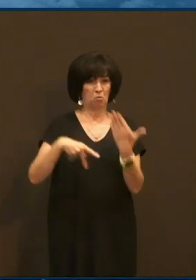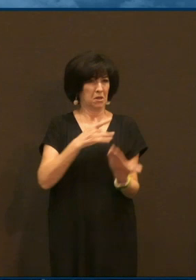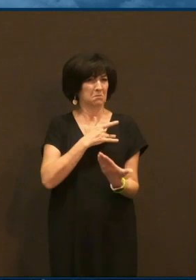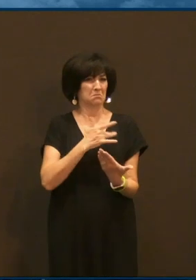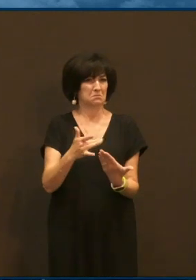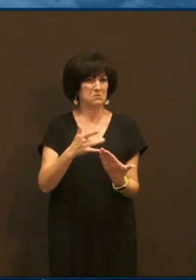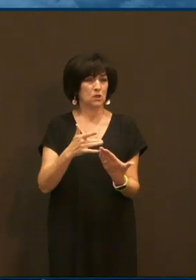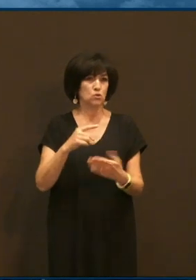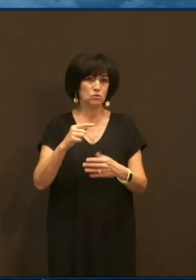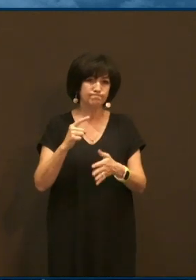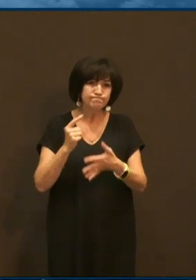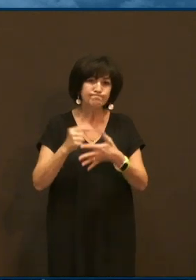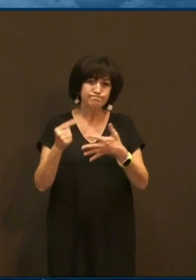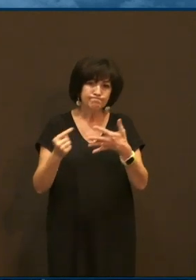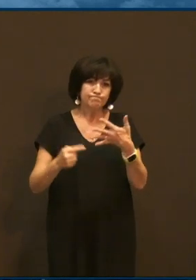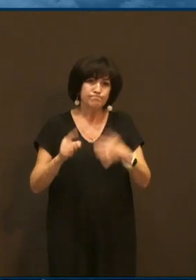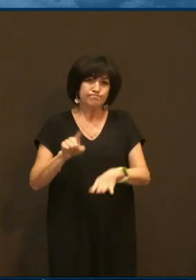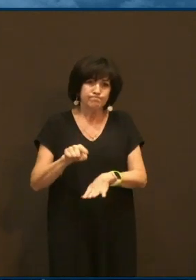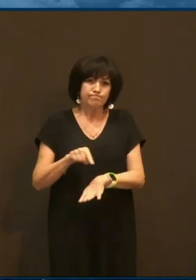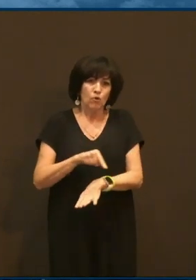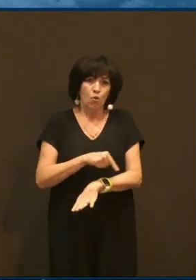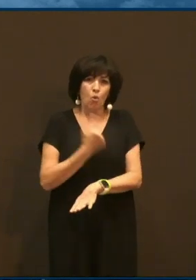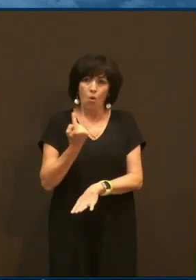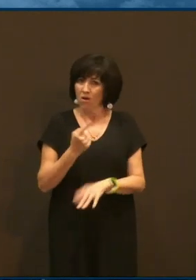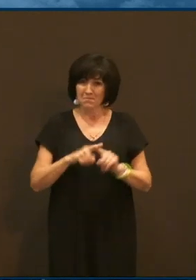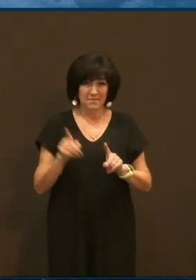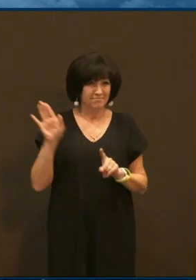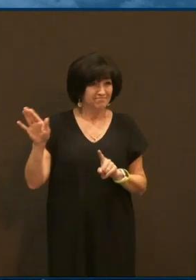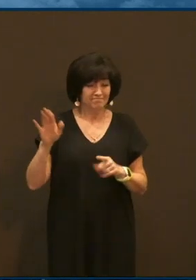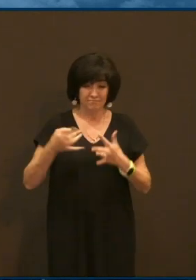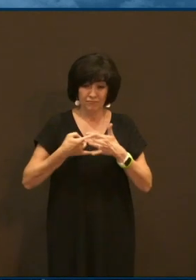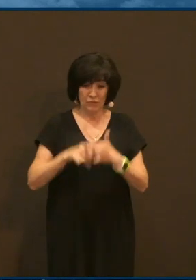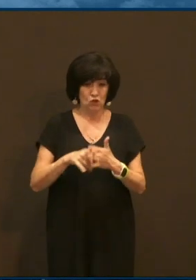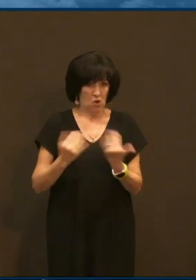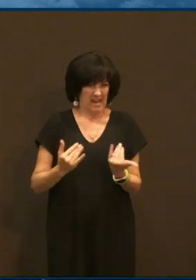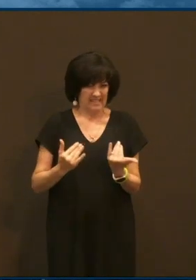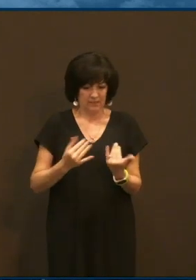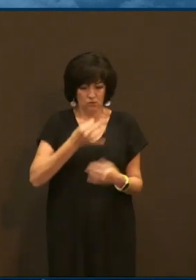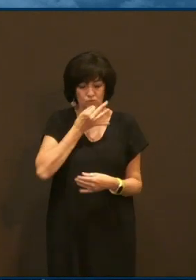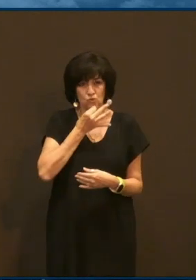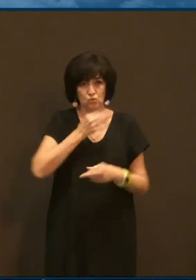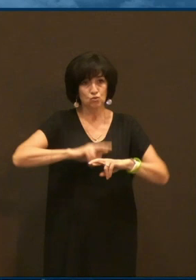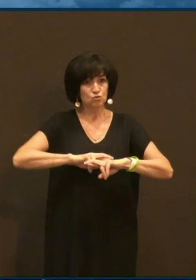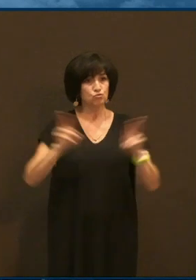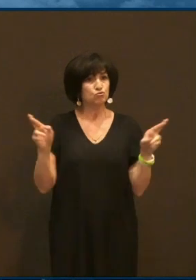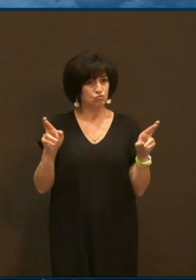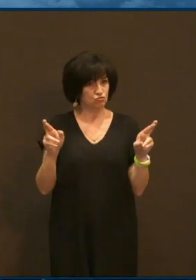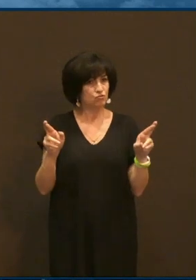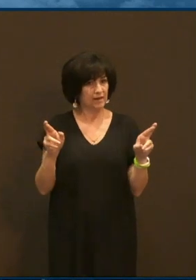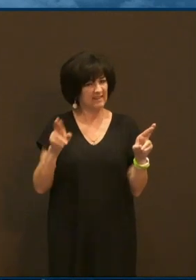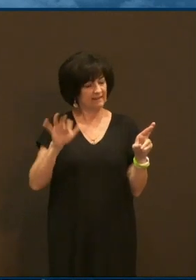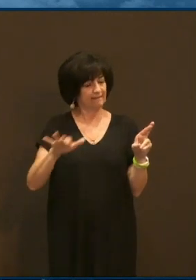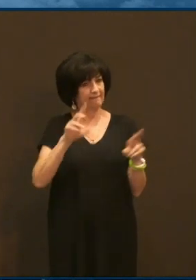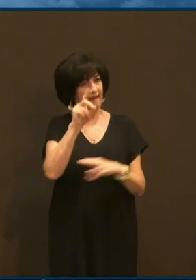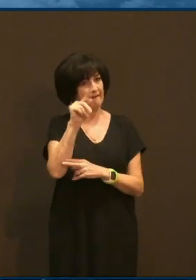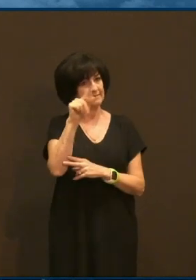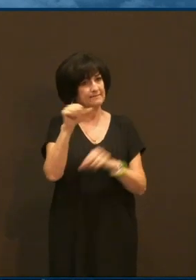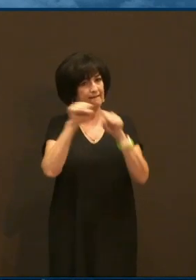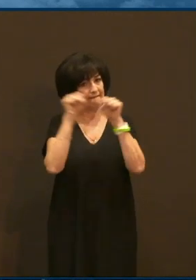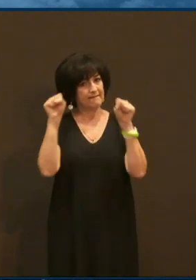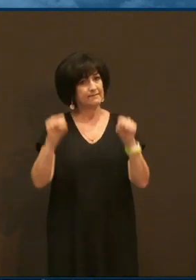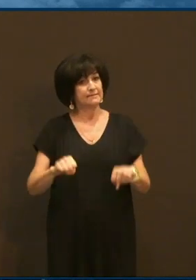it. I think these data systems are among the more difficult things that governments,